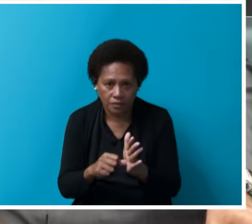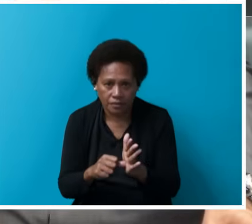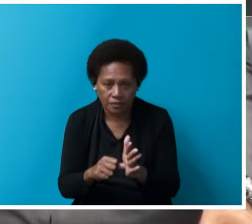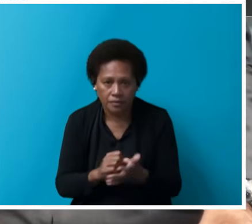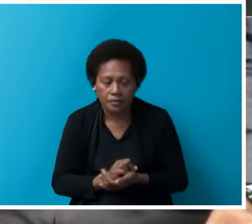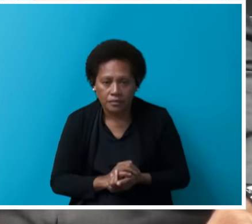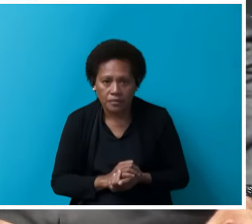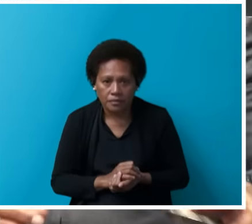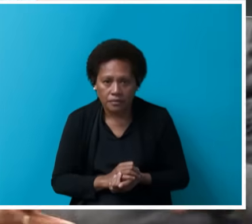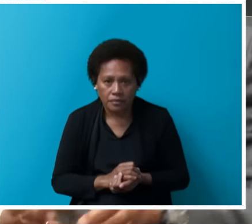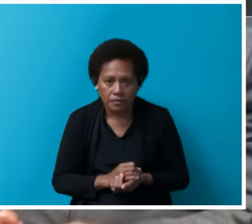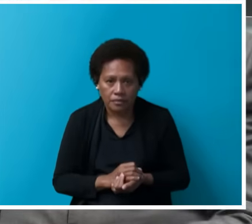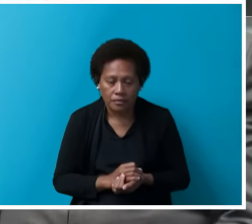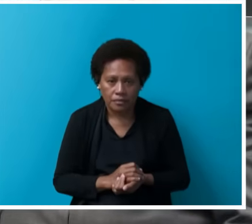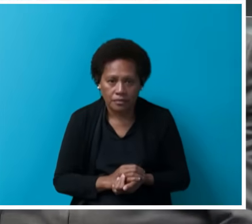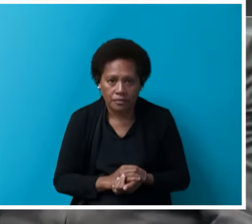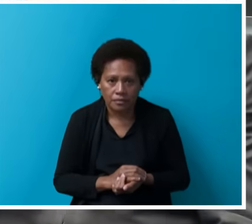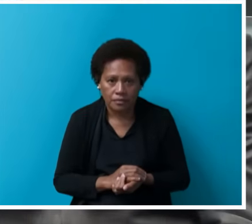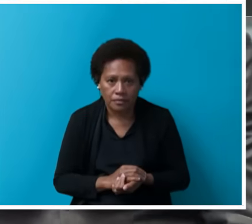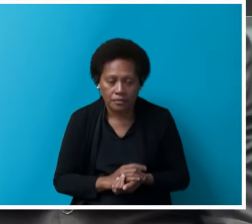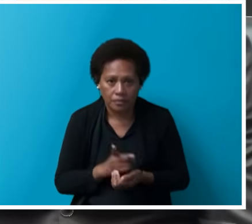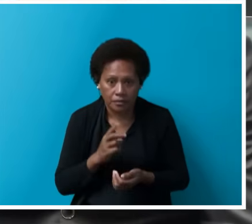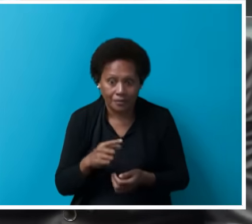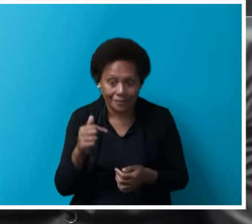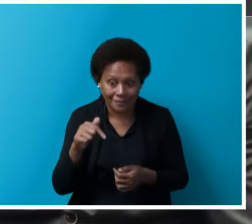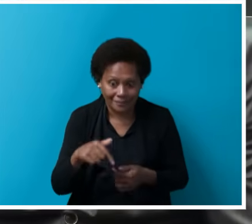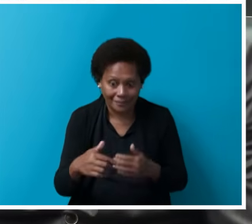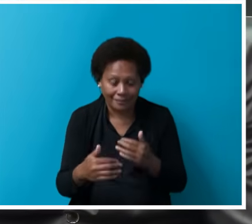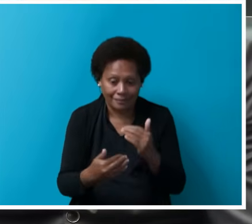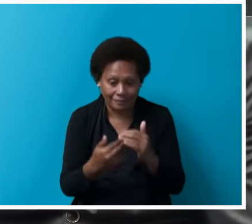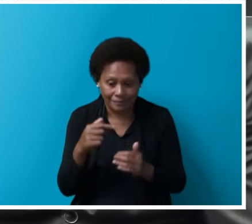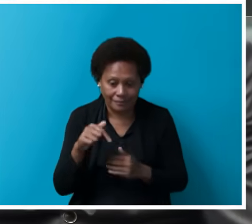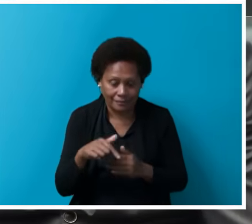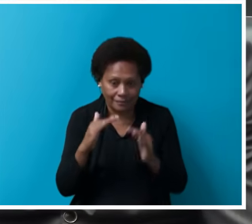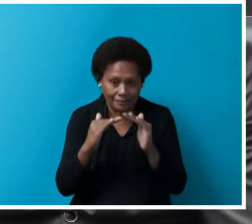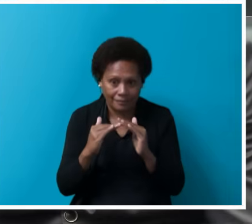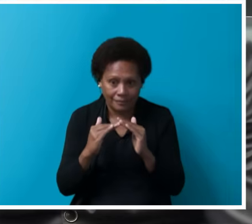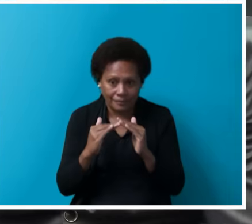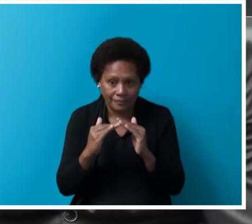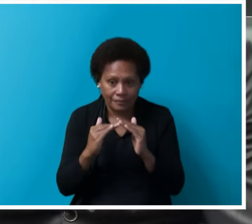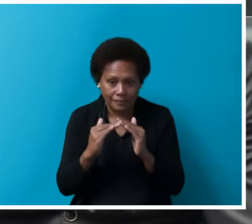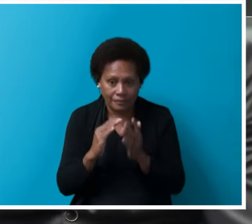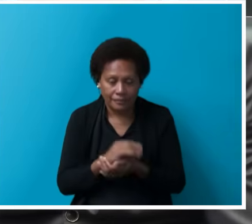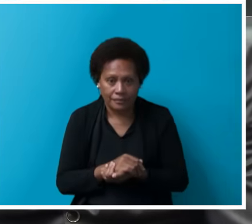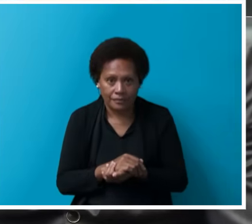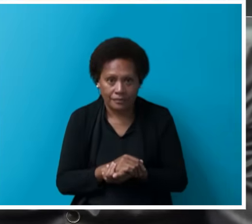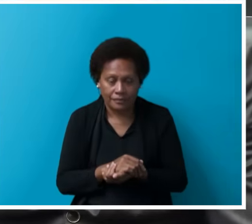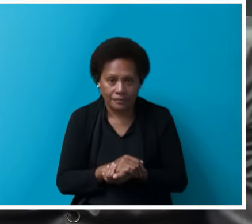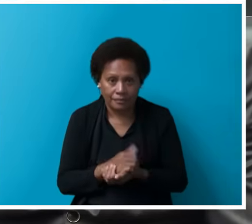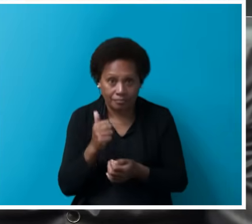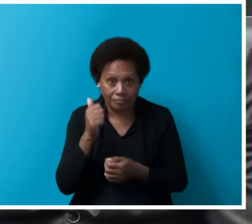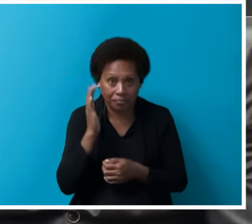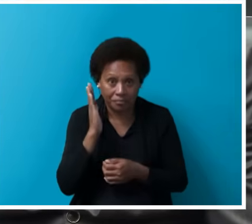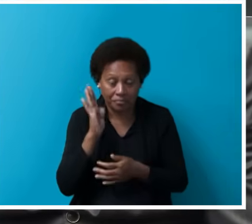But to come here in this house and say and imply that the back-to-school support